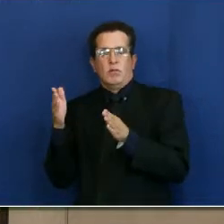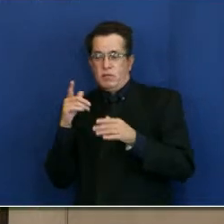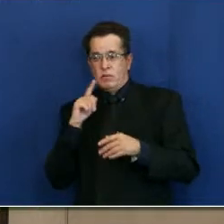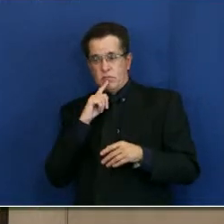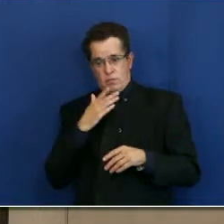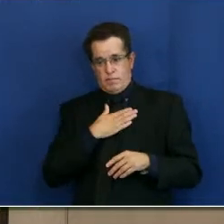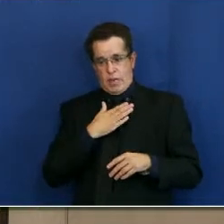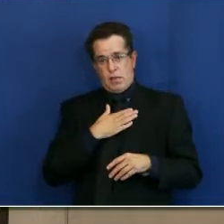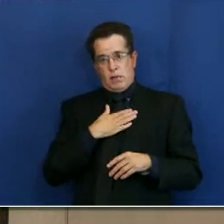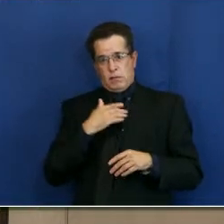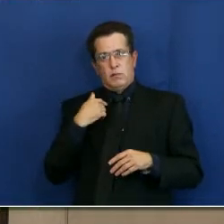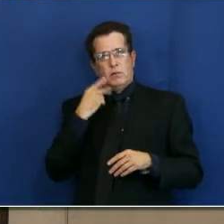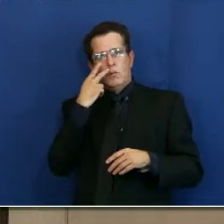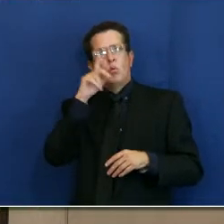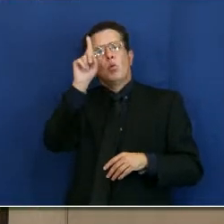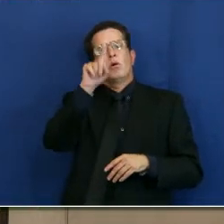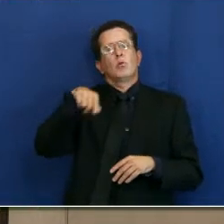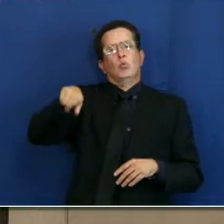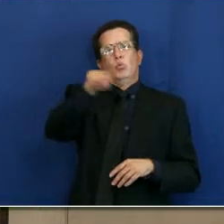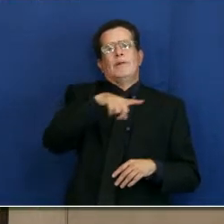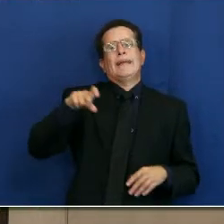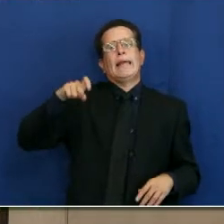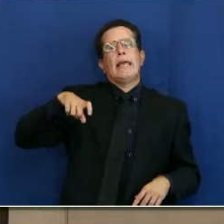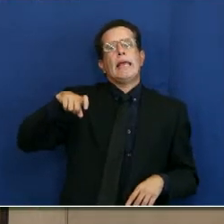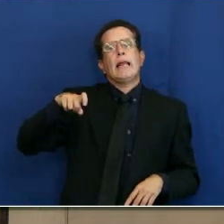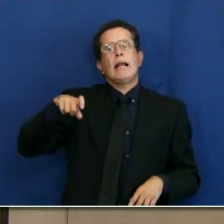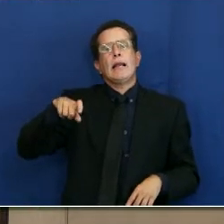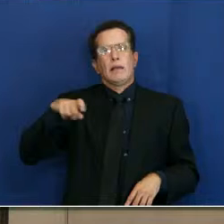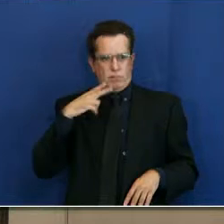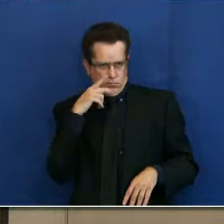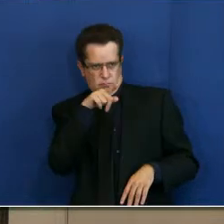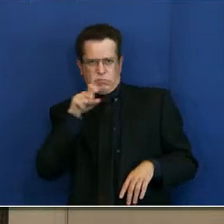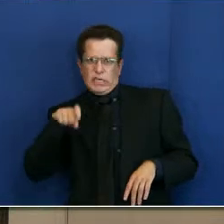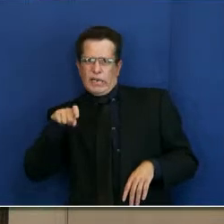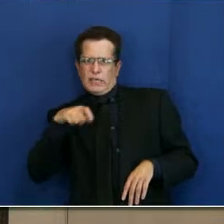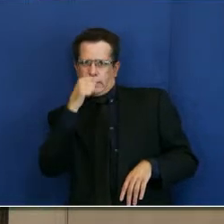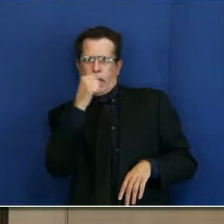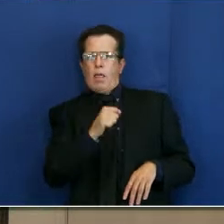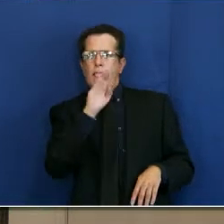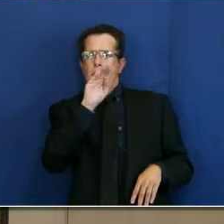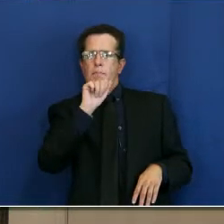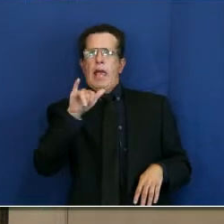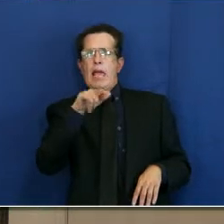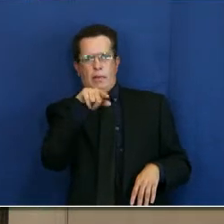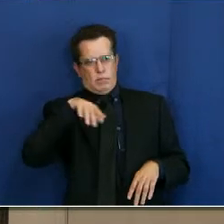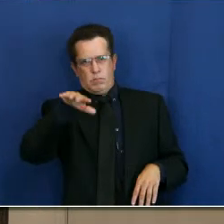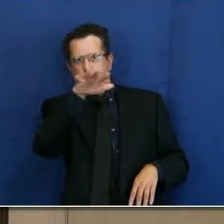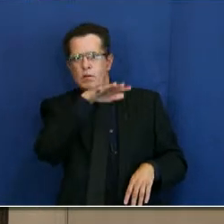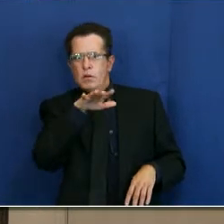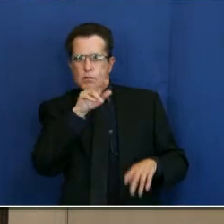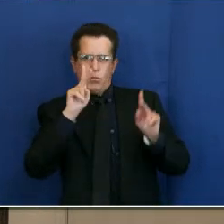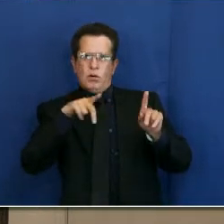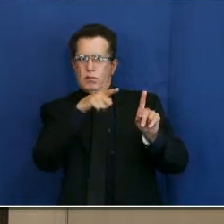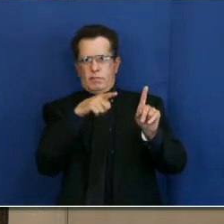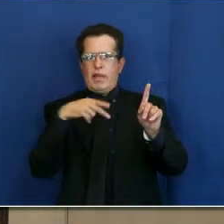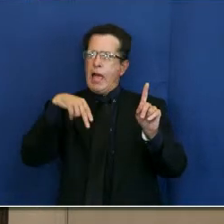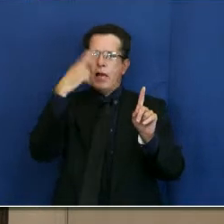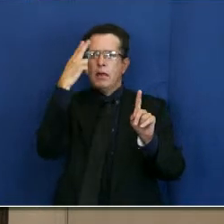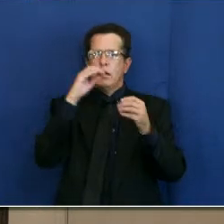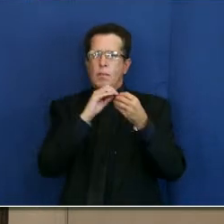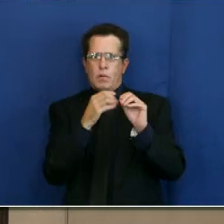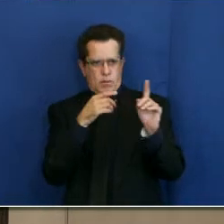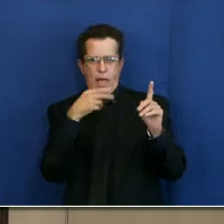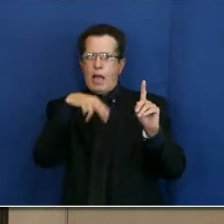basically looking at where the need was. That's one thing. Individuals in South Bay have, that's the hardest